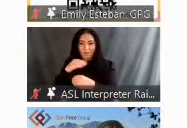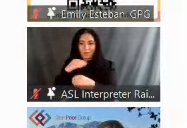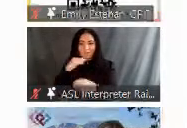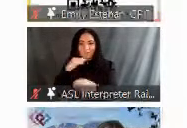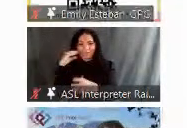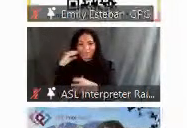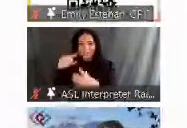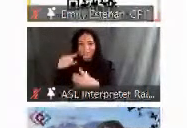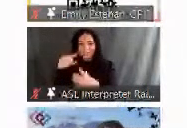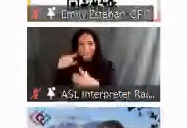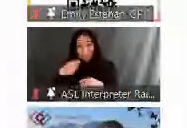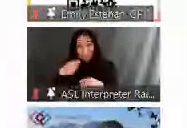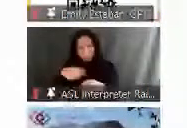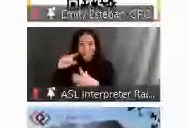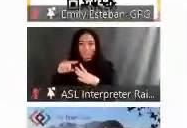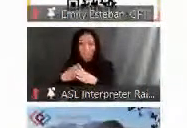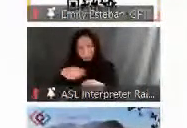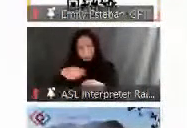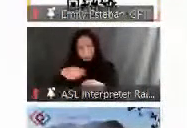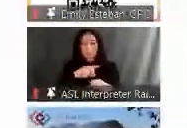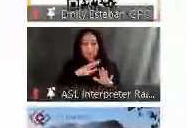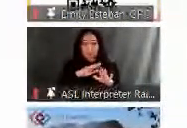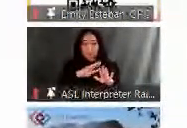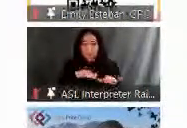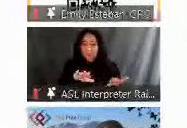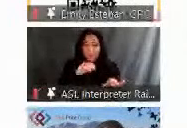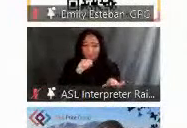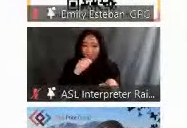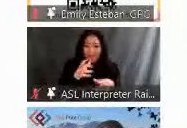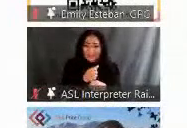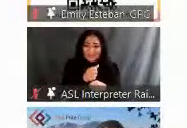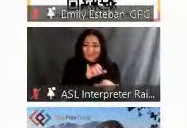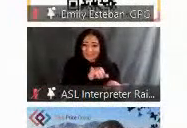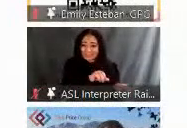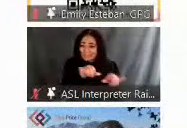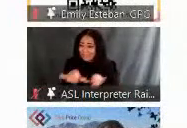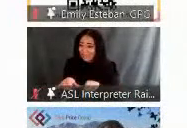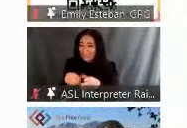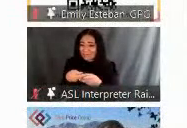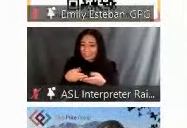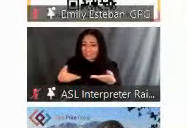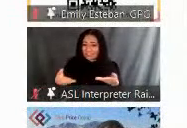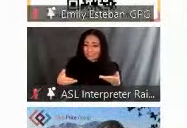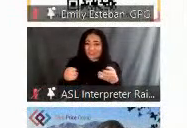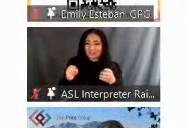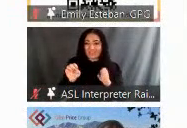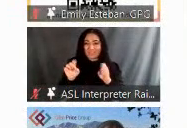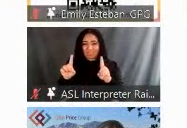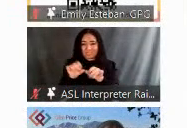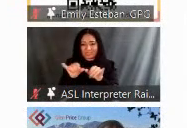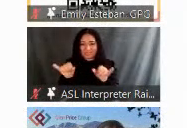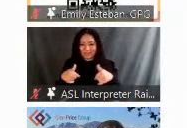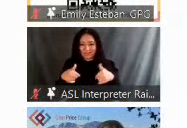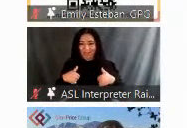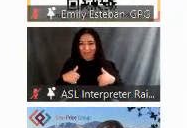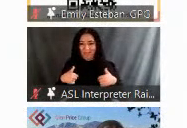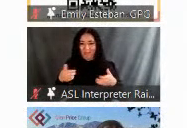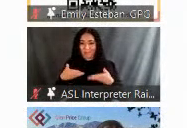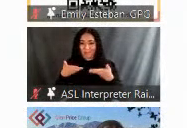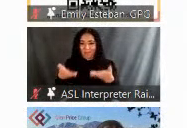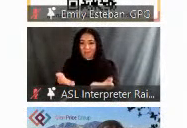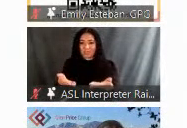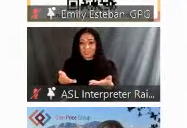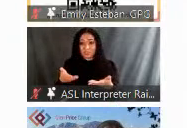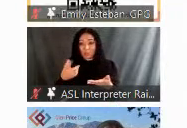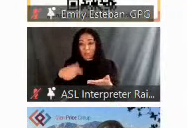are not getting the same material or education system that I'm giving. And those kids will go to public school. So